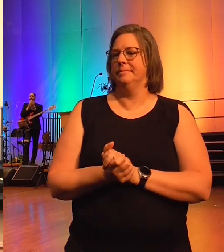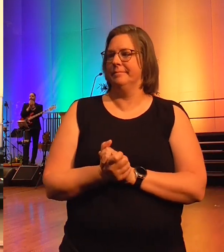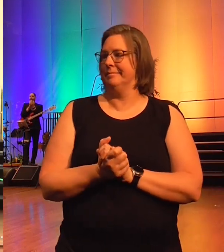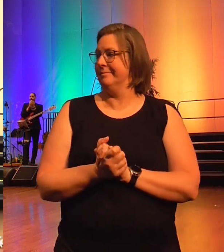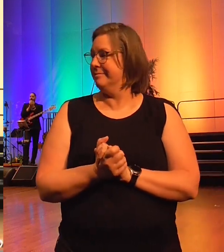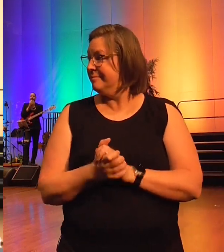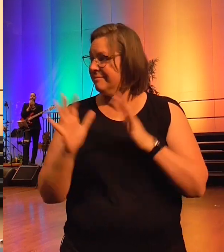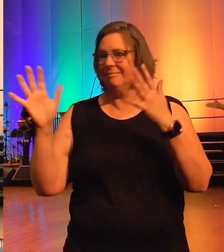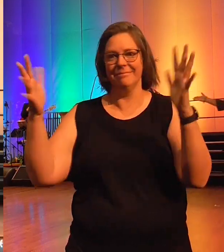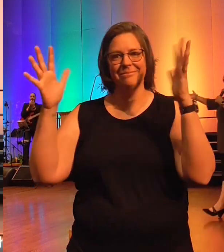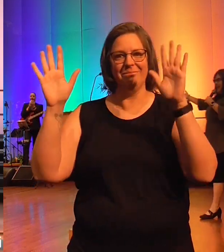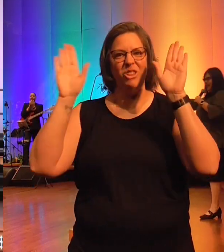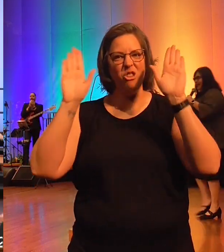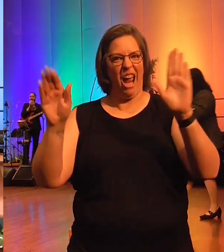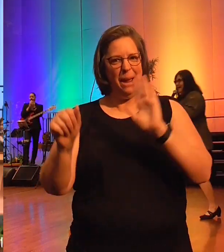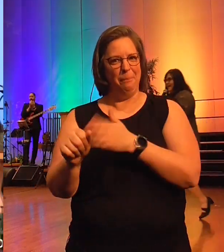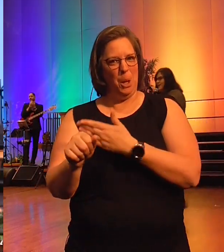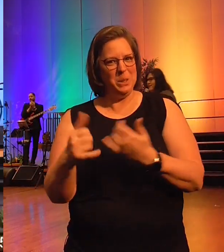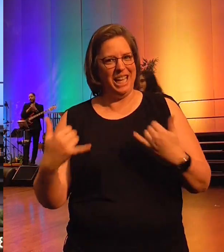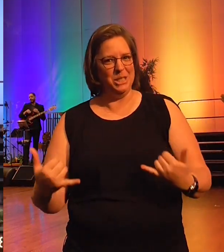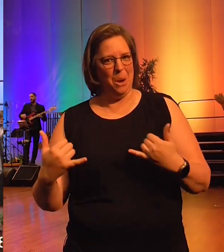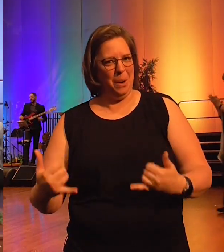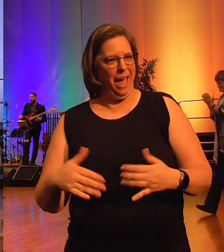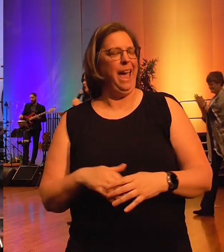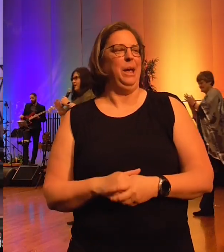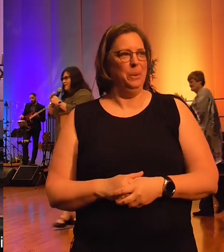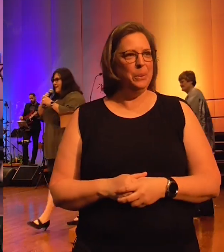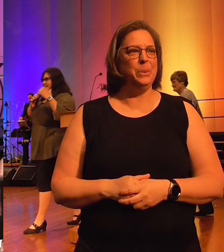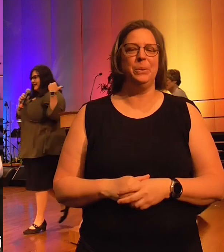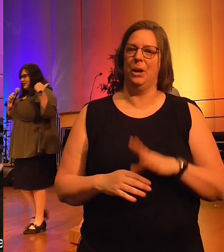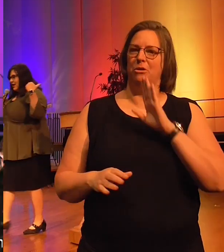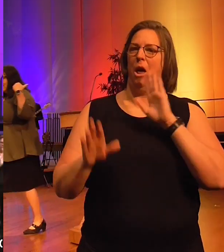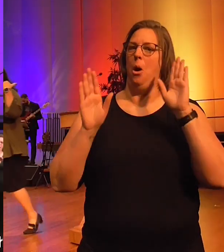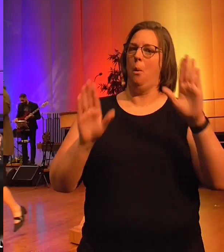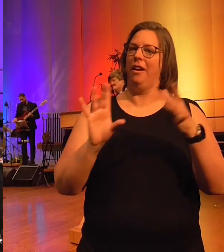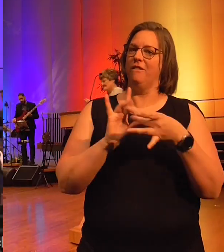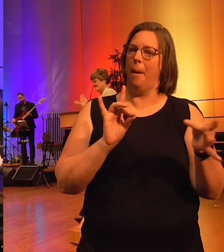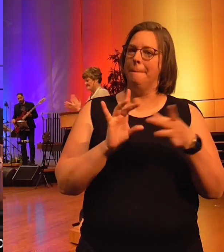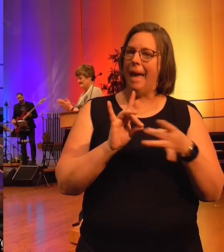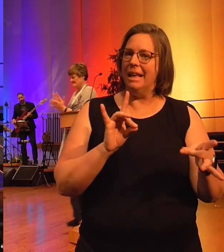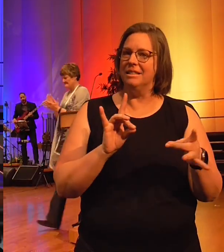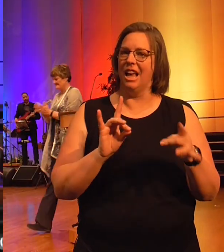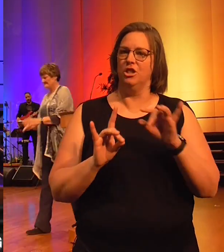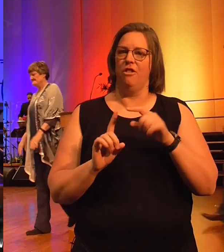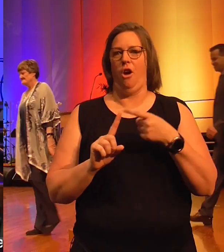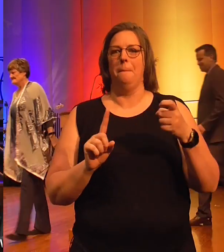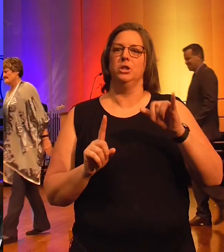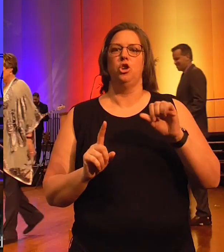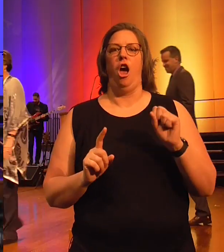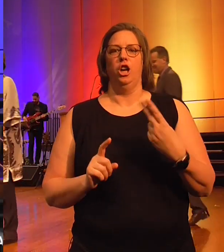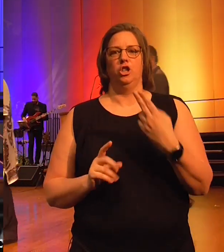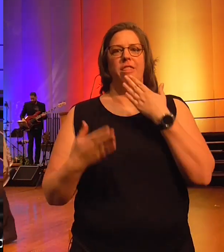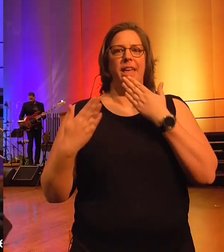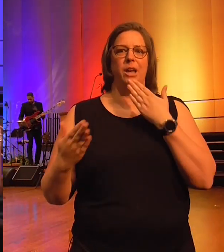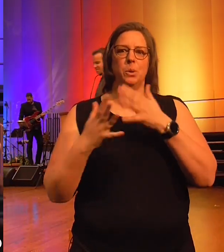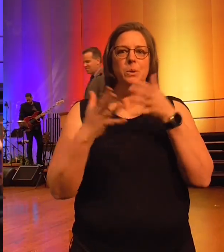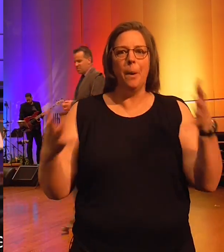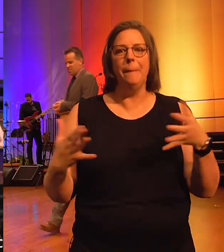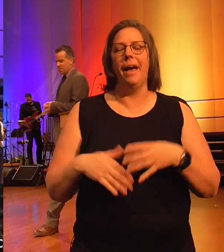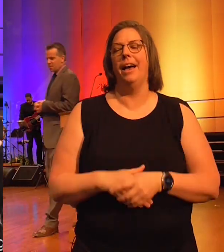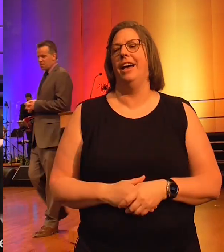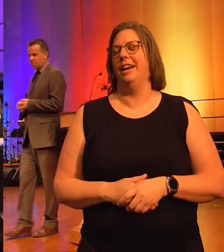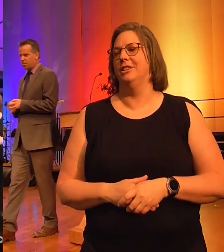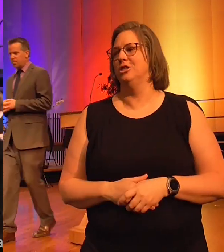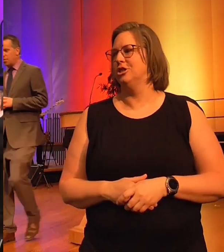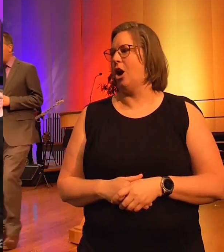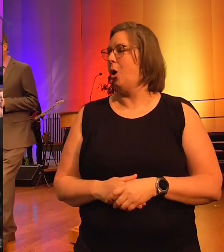Yeah, great music today, huh? And what a wonderful message also from Reverend Josh. Wonderful. Thank you so much.